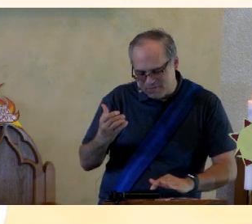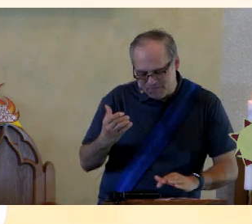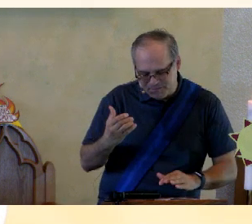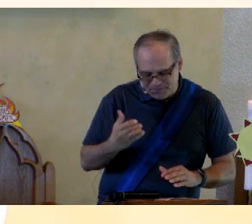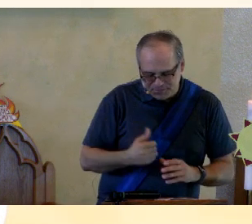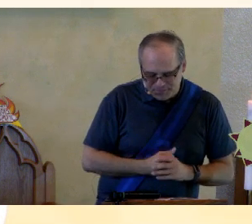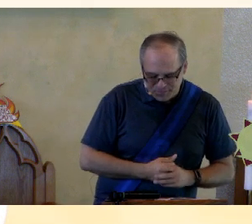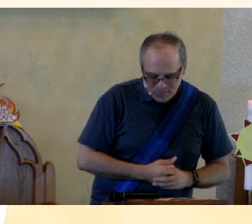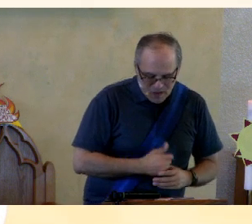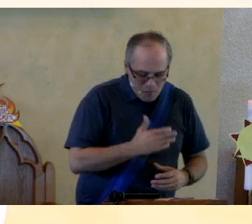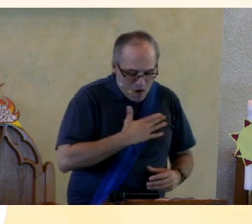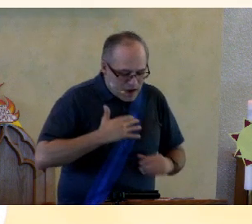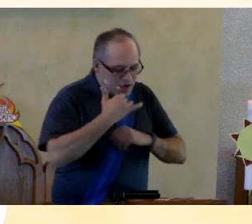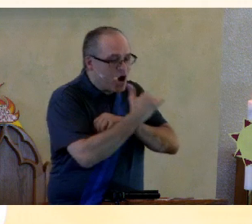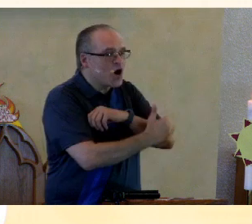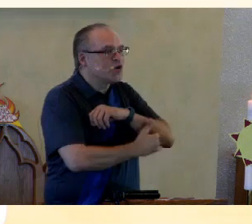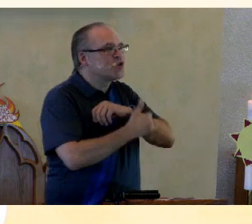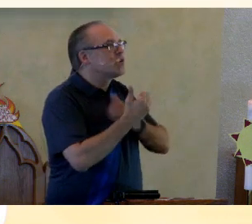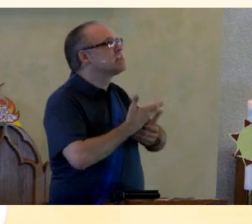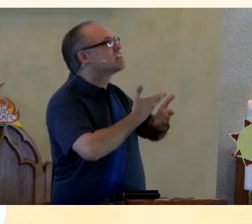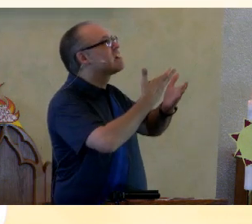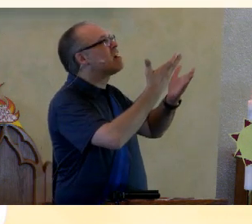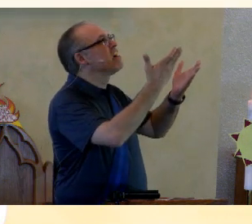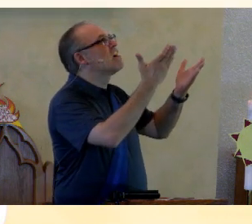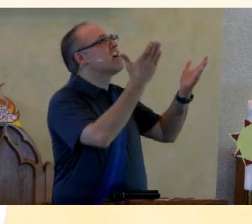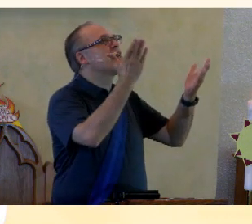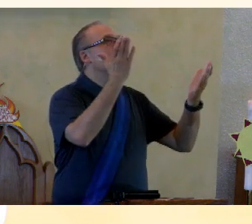mine. My country's